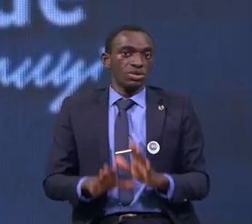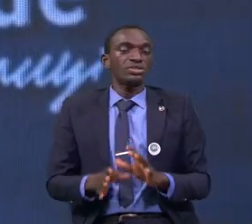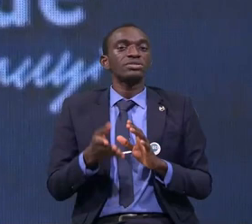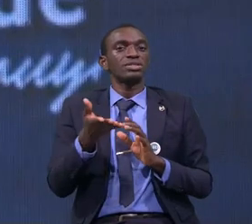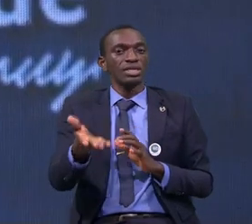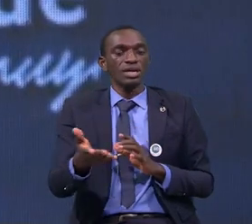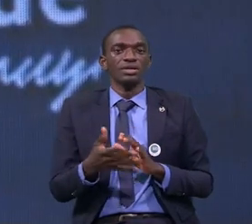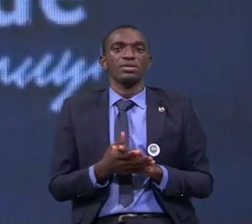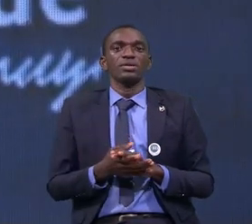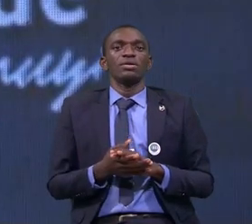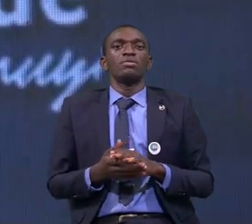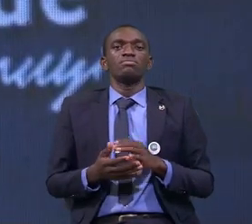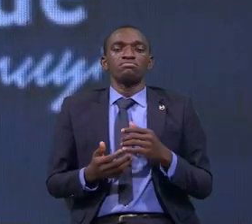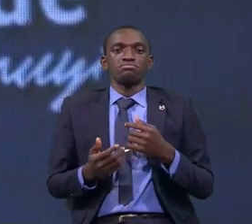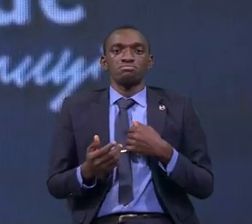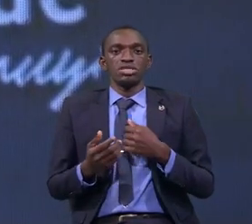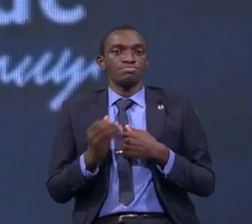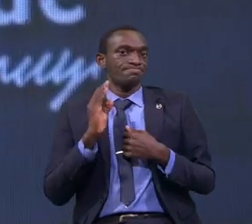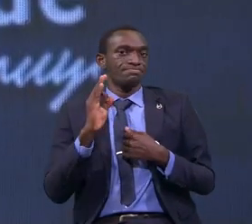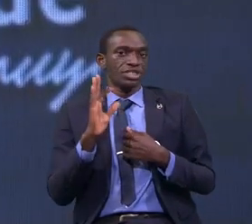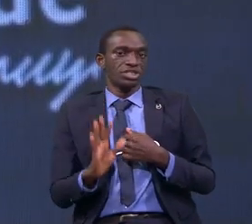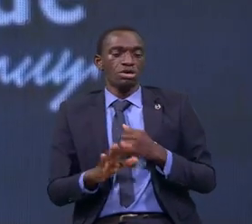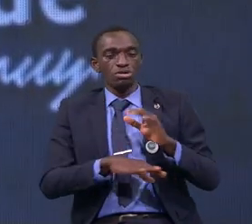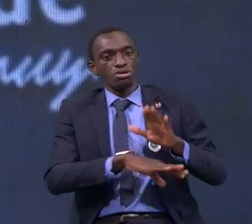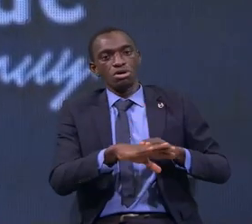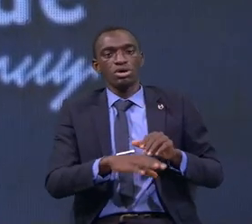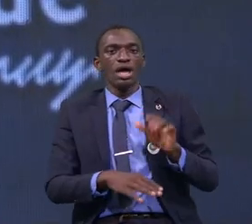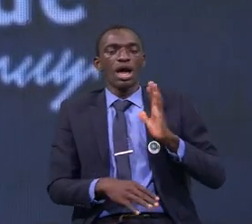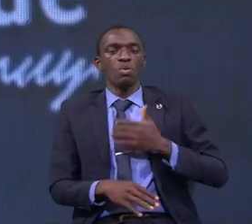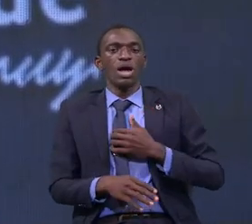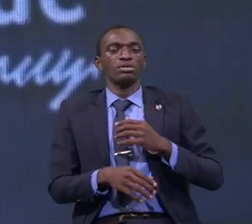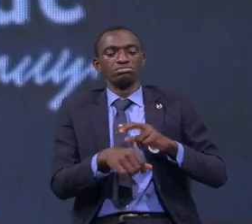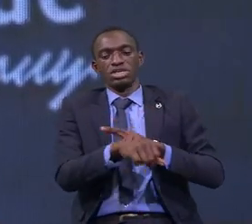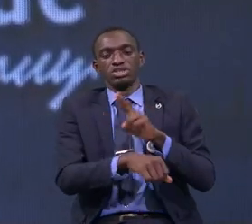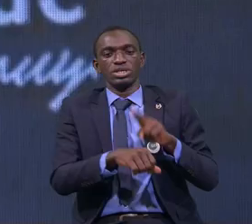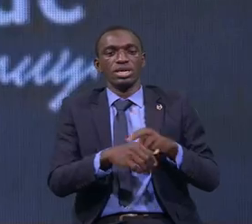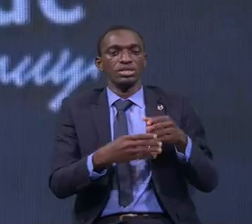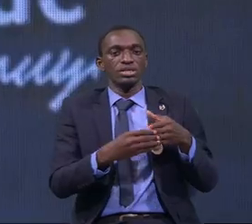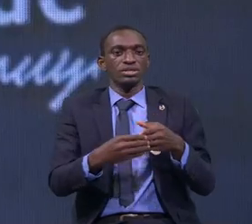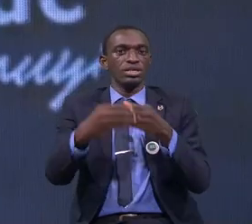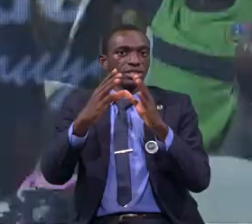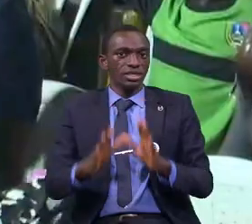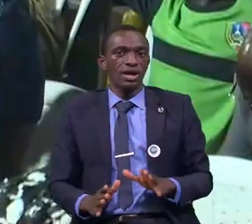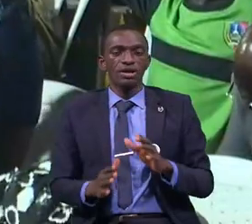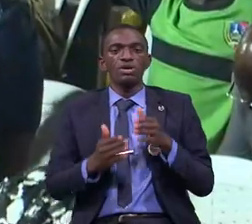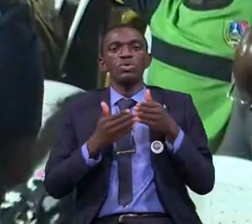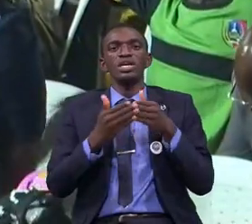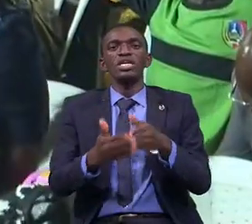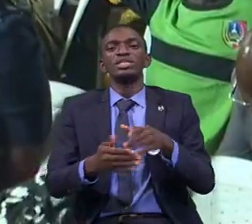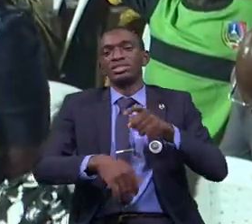We're calling on our national overseer to lead us in this time of counseling.